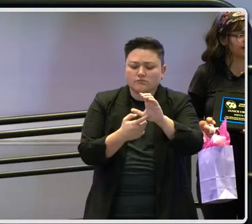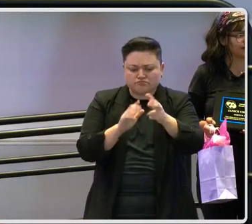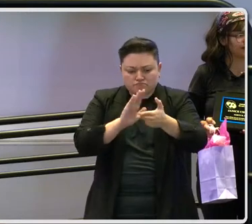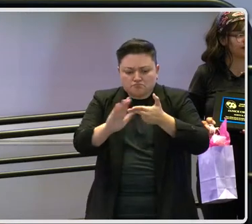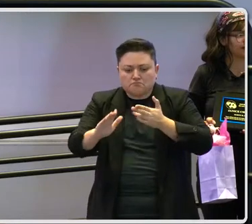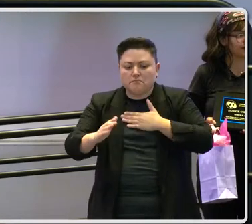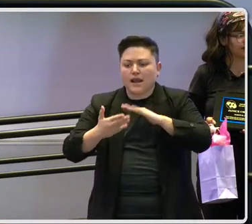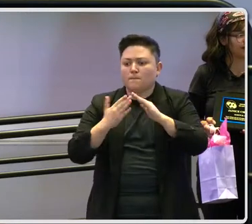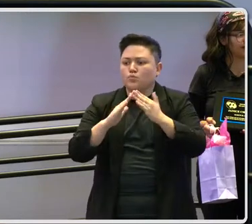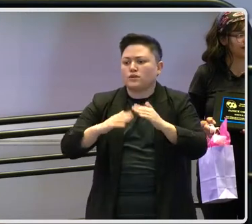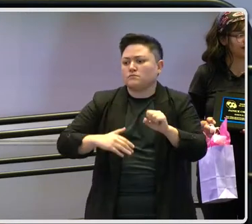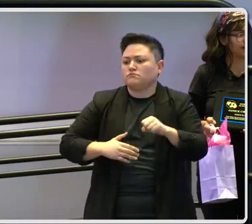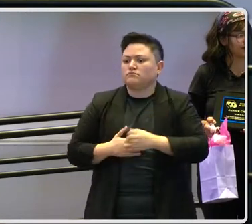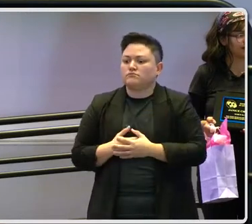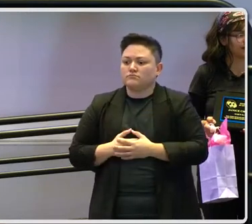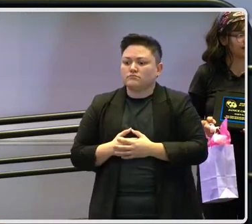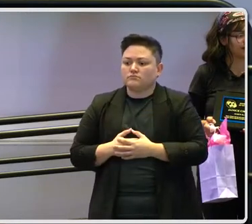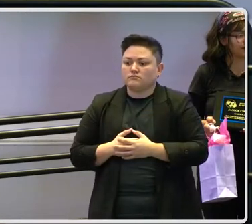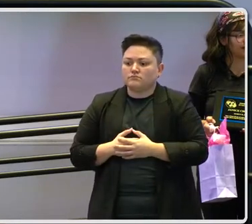community.